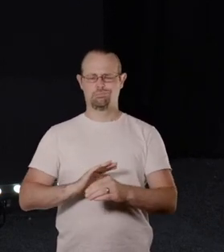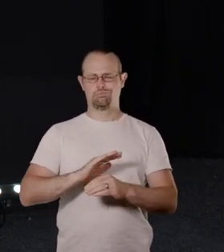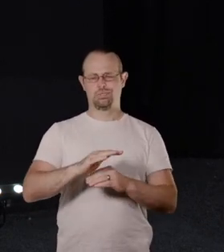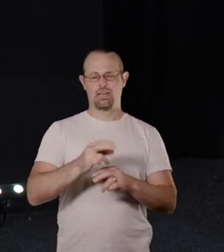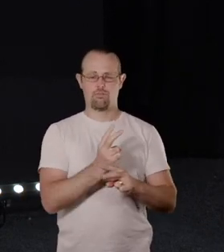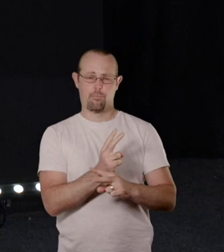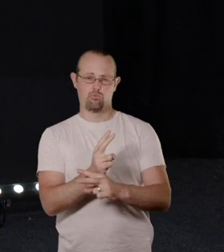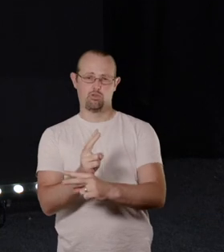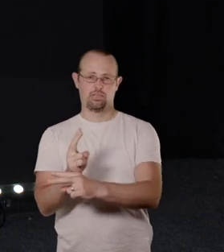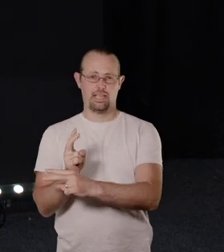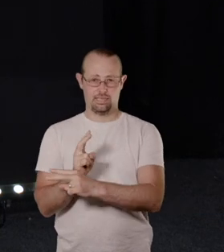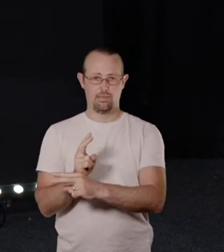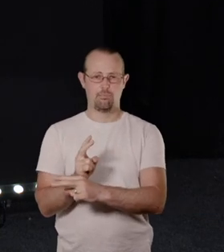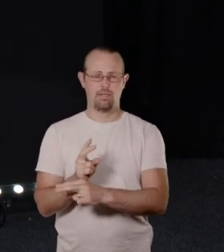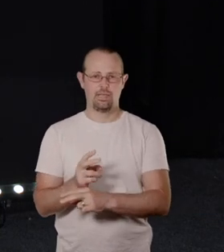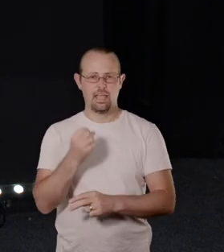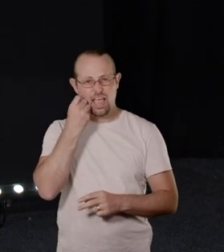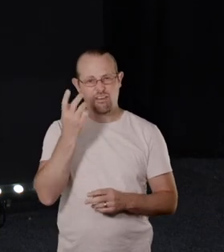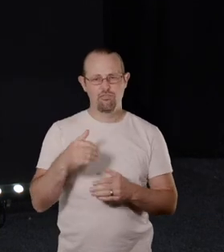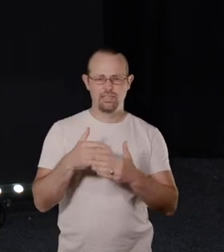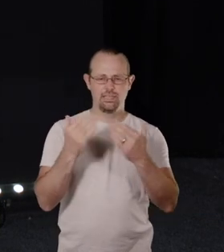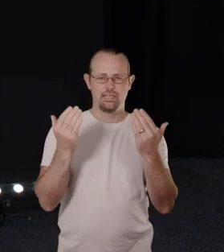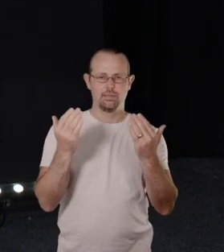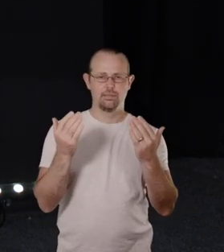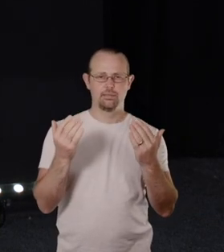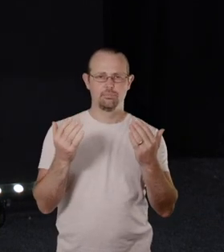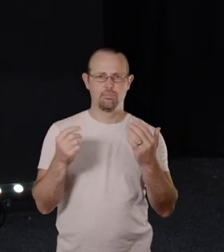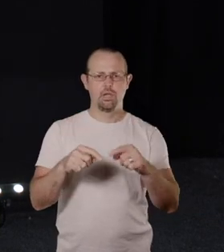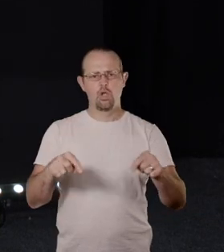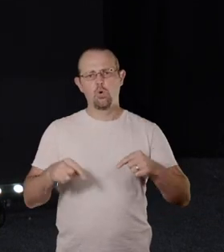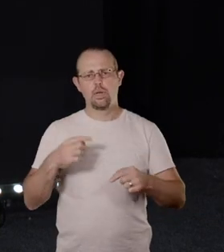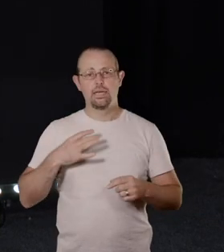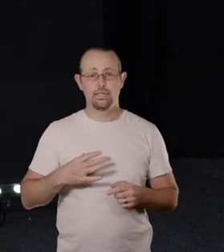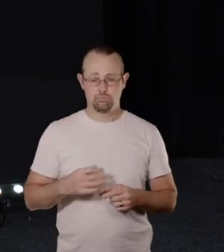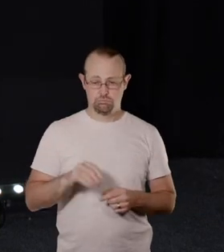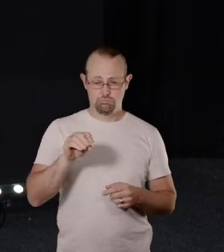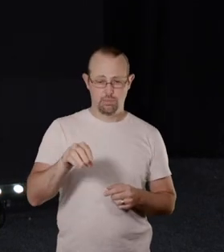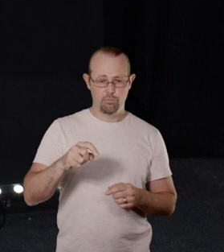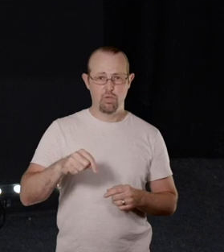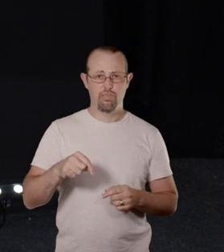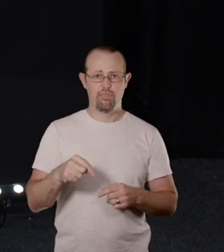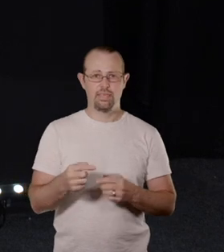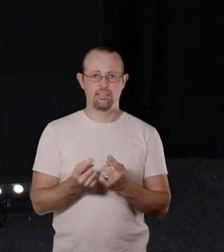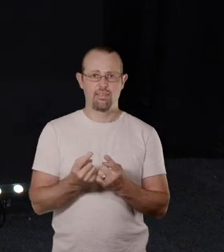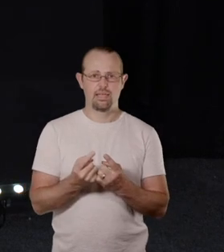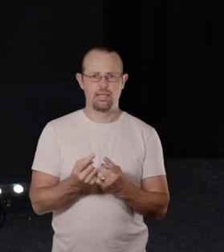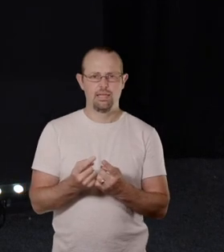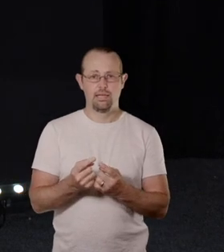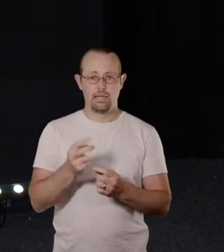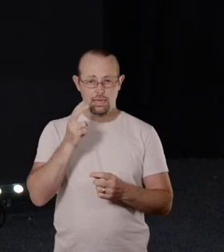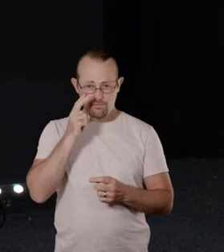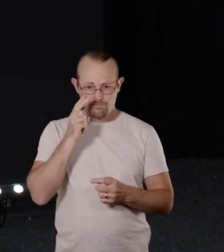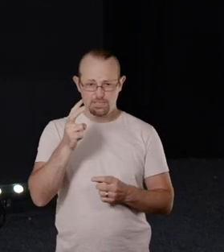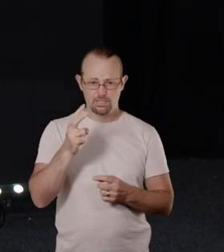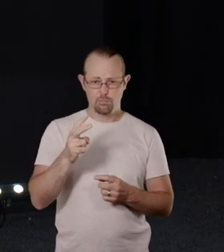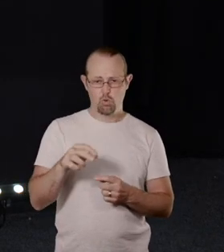to put this thing in a visible place in our lives. You know, I was saying to someone recently sharing about faith,